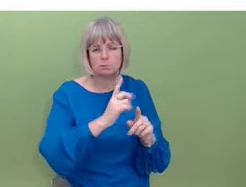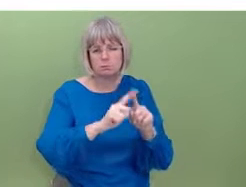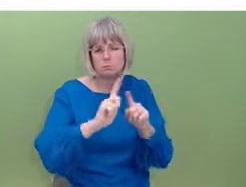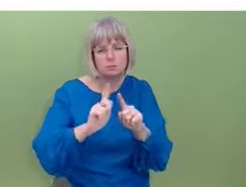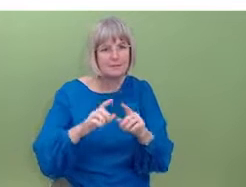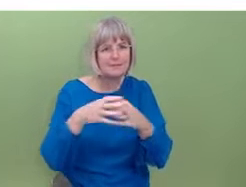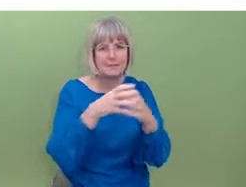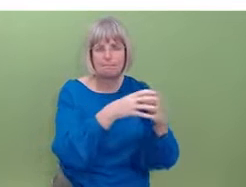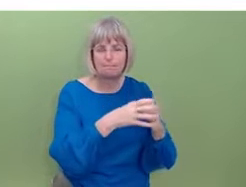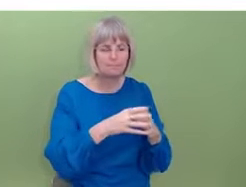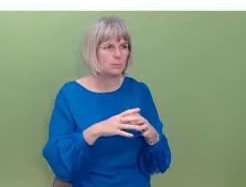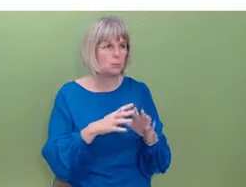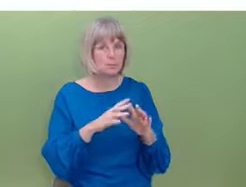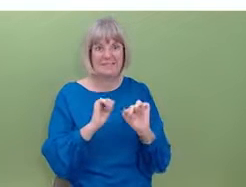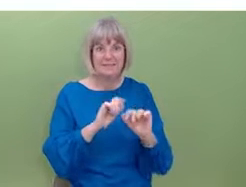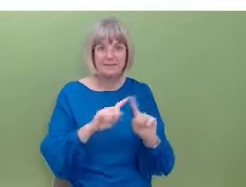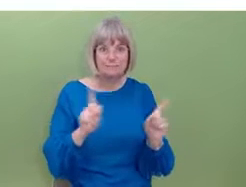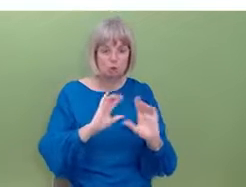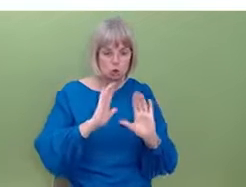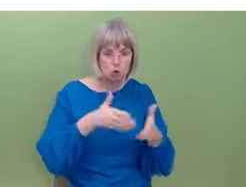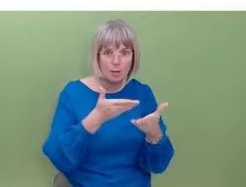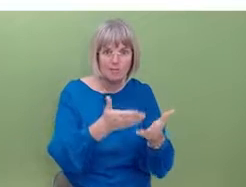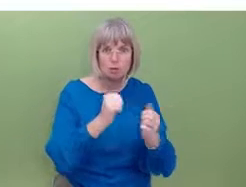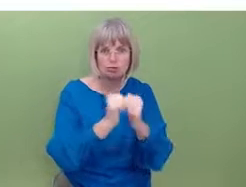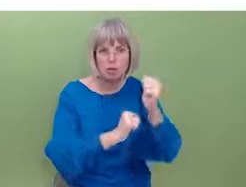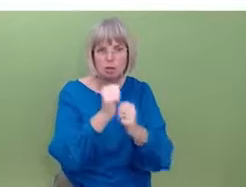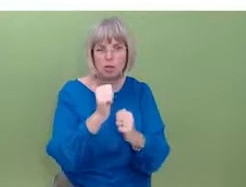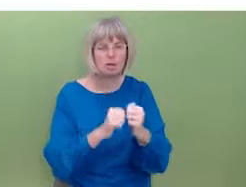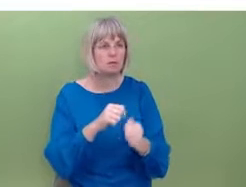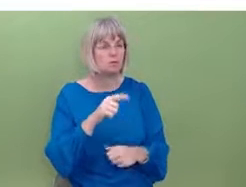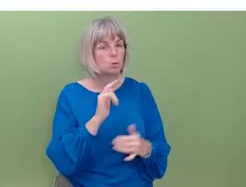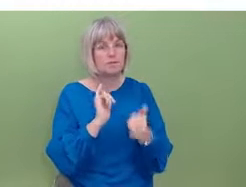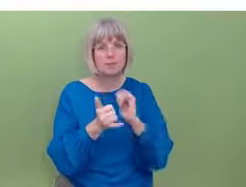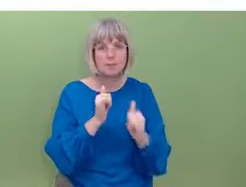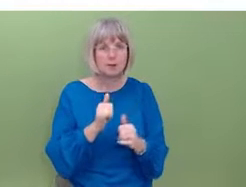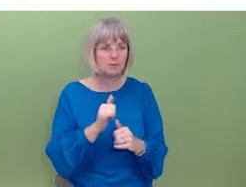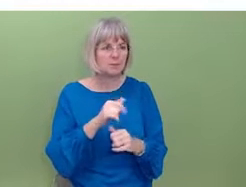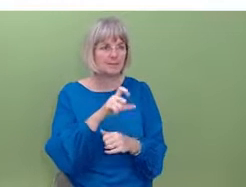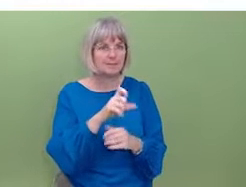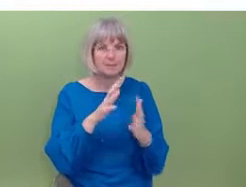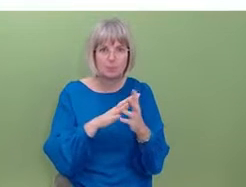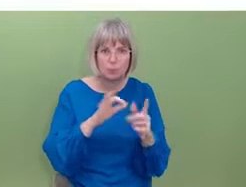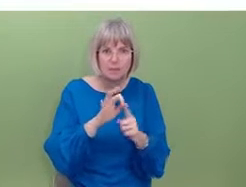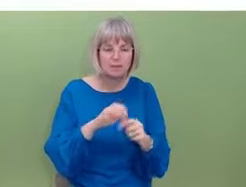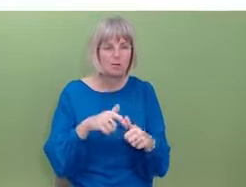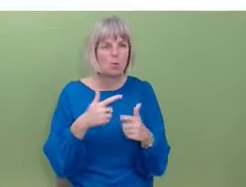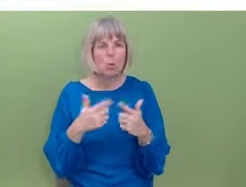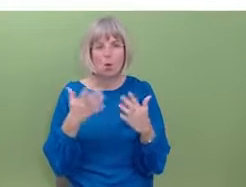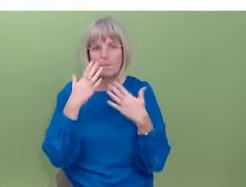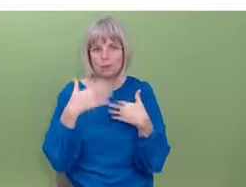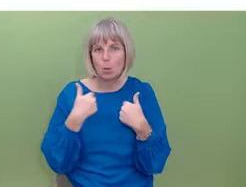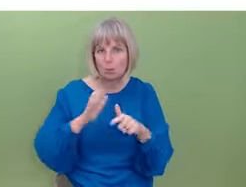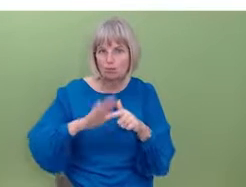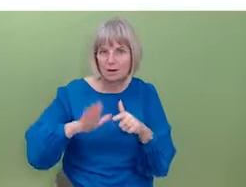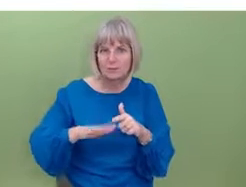service structures, as Holly alluded to. Sometimes these children's wellbeing practitioners and these education mental health practitioners are working in